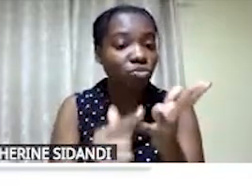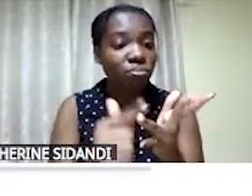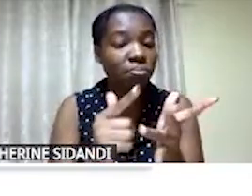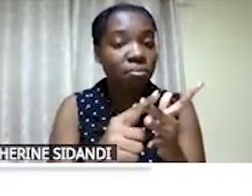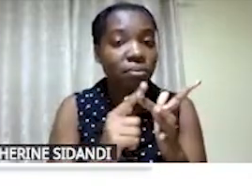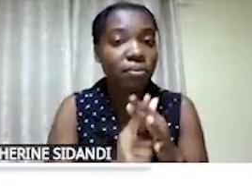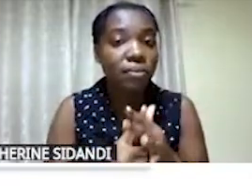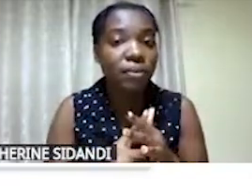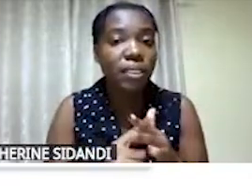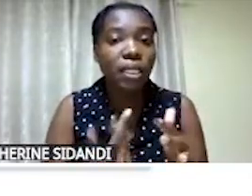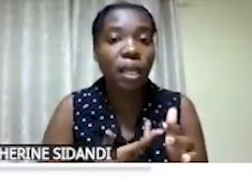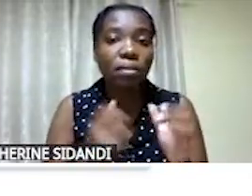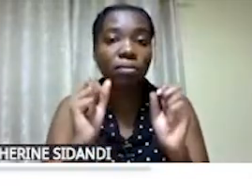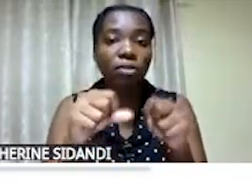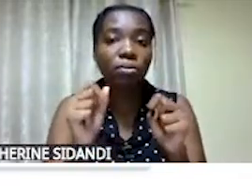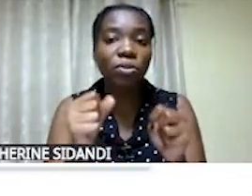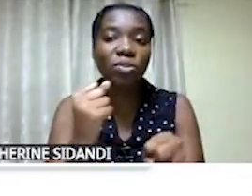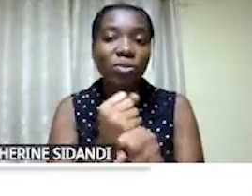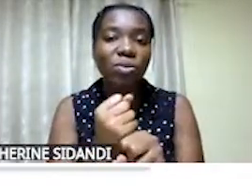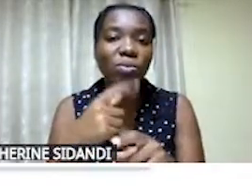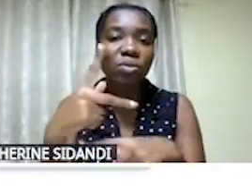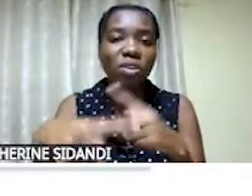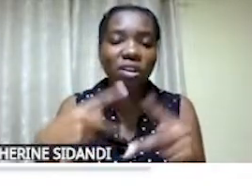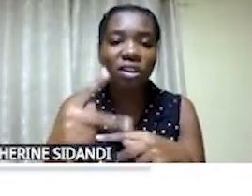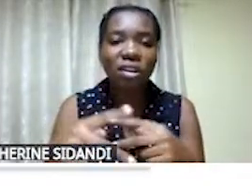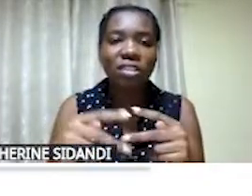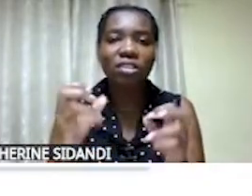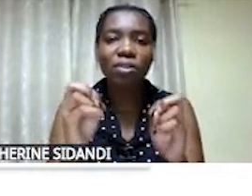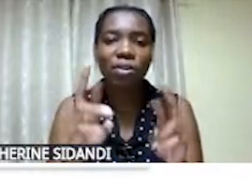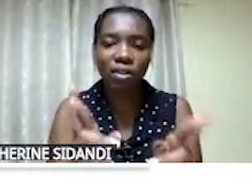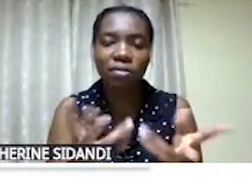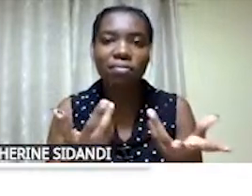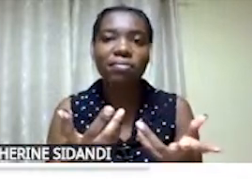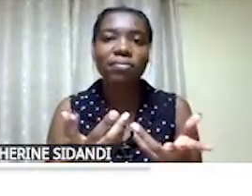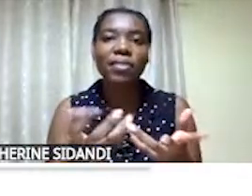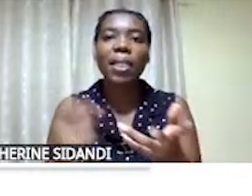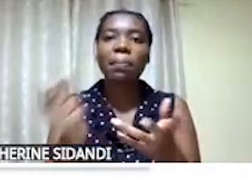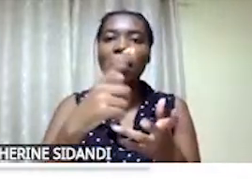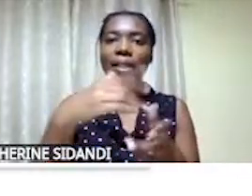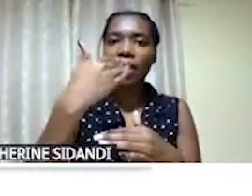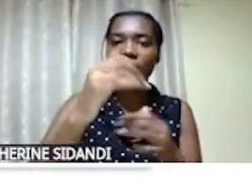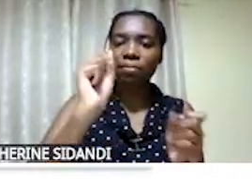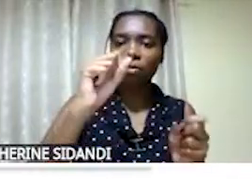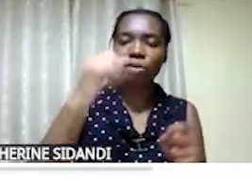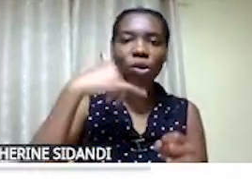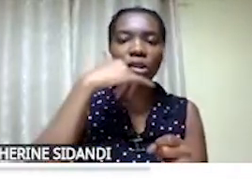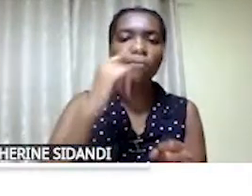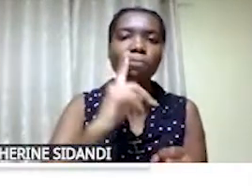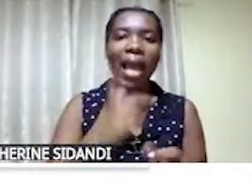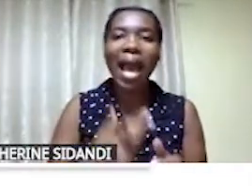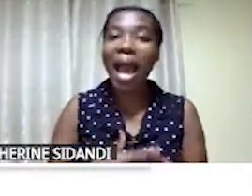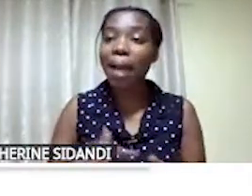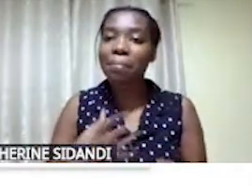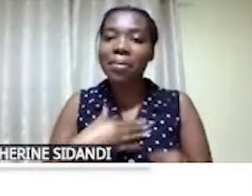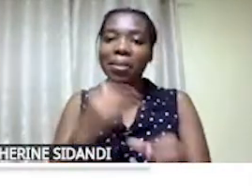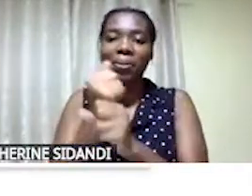can we see the progress? They tend to, even the next month, they're the ones who are going to call and say, I did this, did you